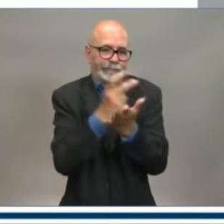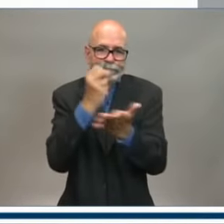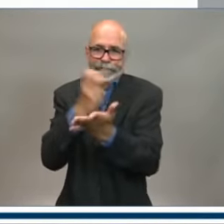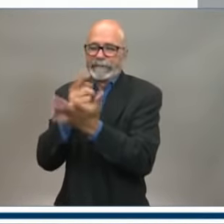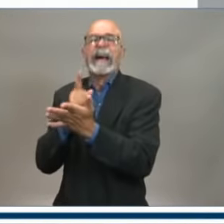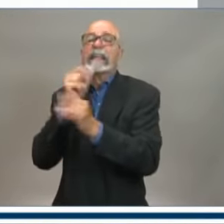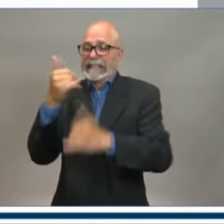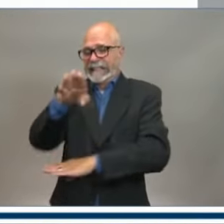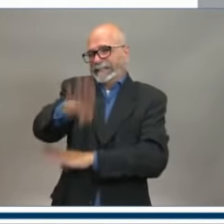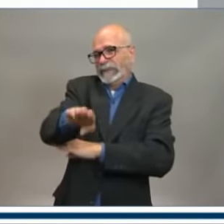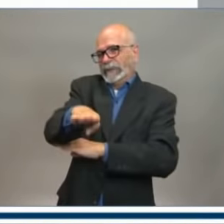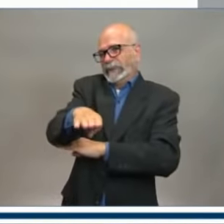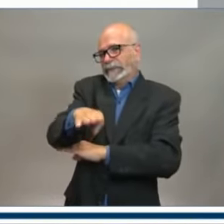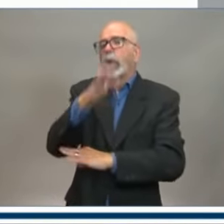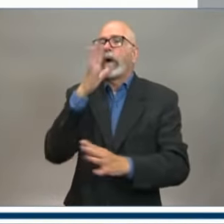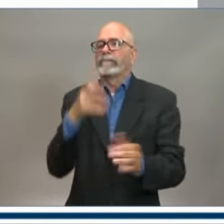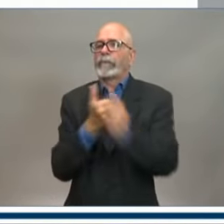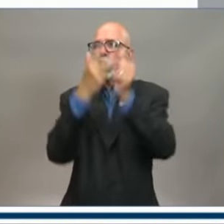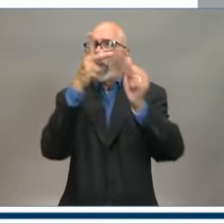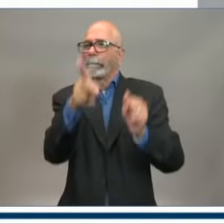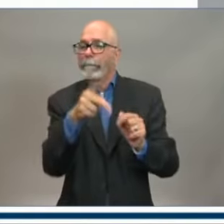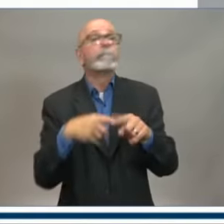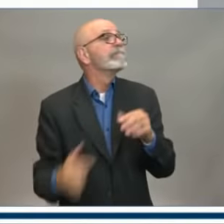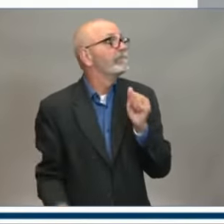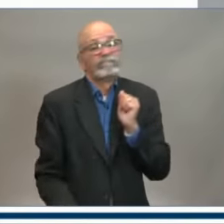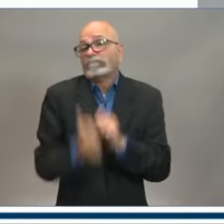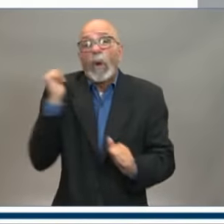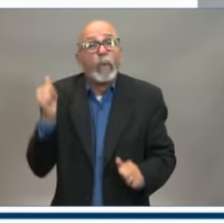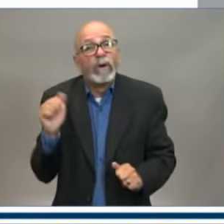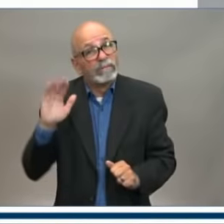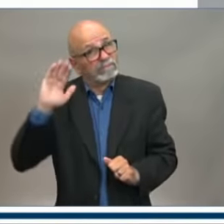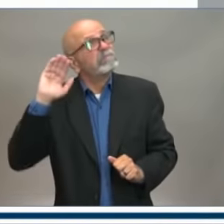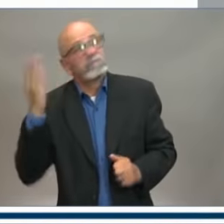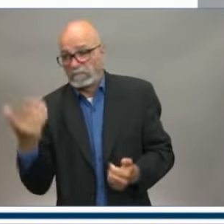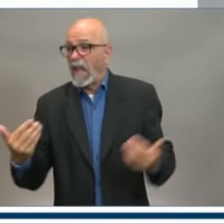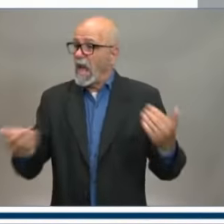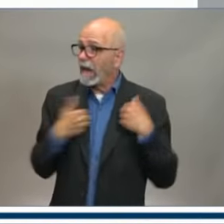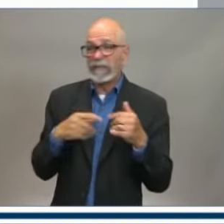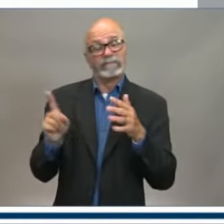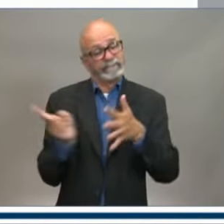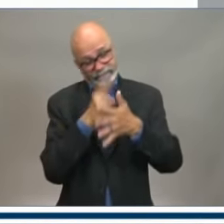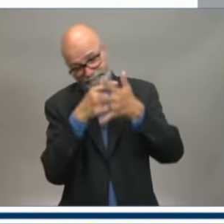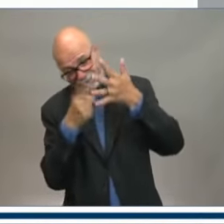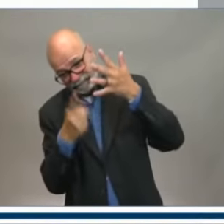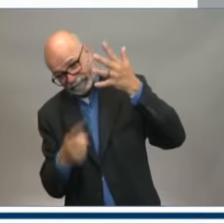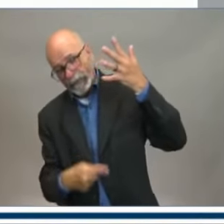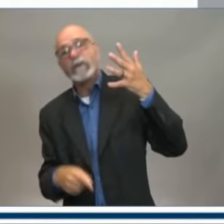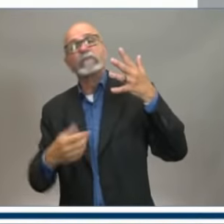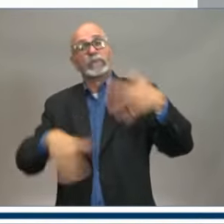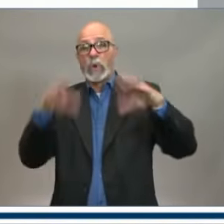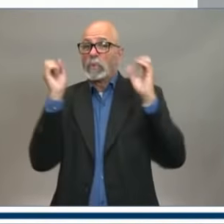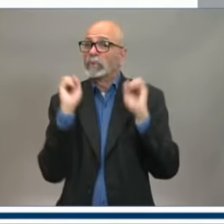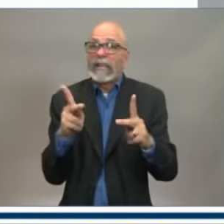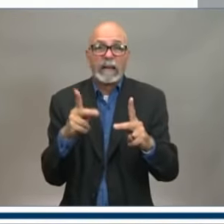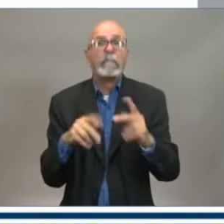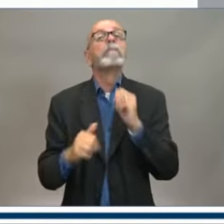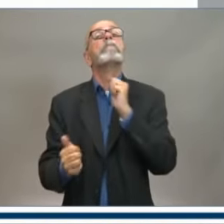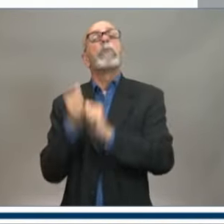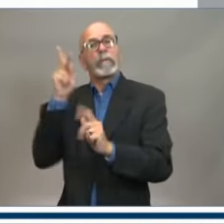that everybody has plans, at least somewhere in the process. The majority have already been sent back as